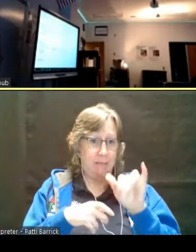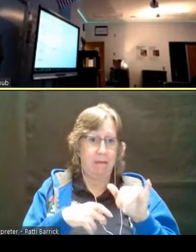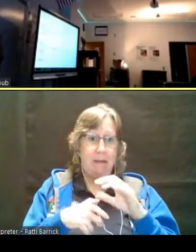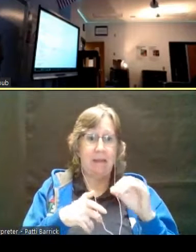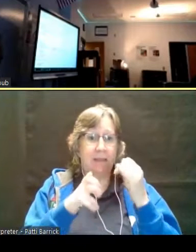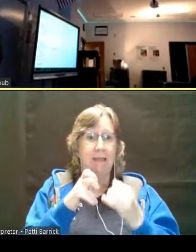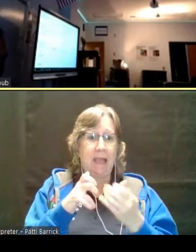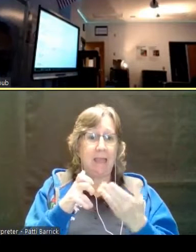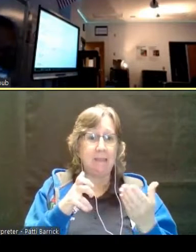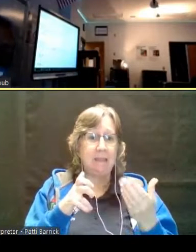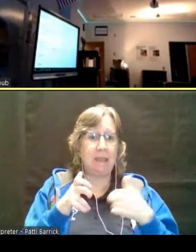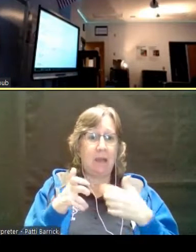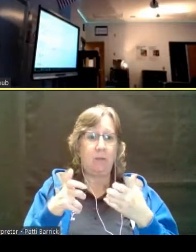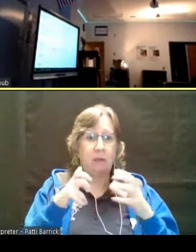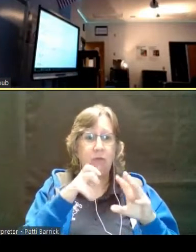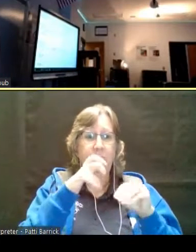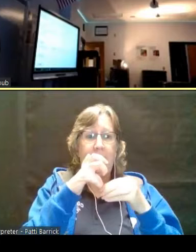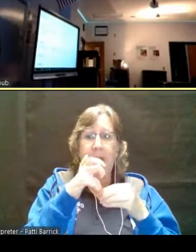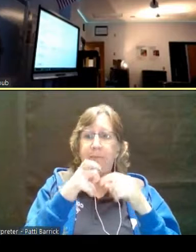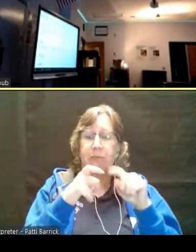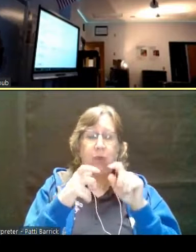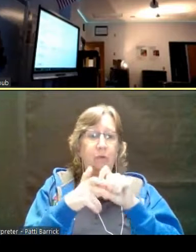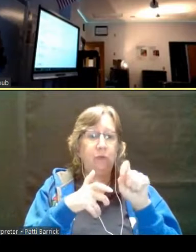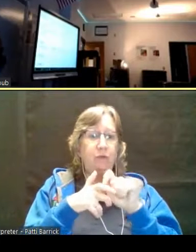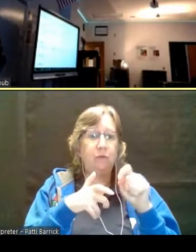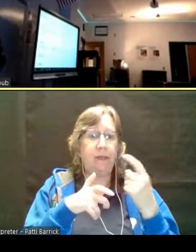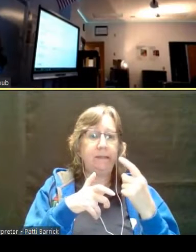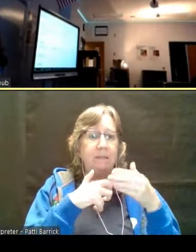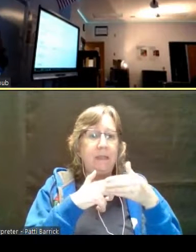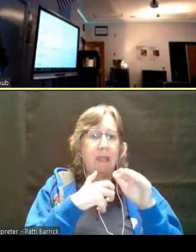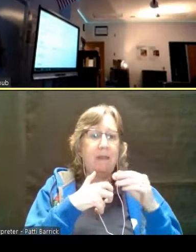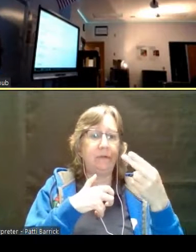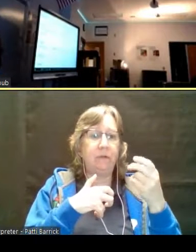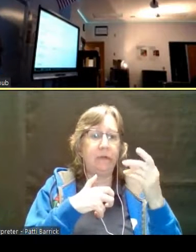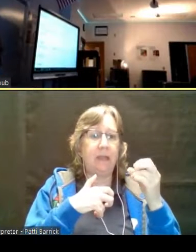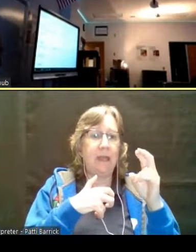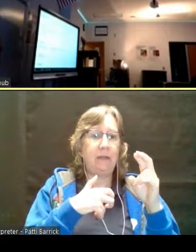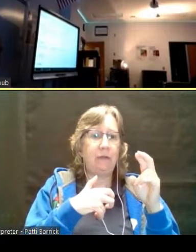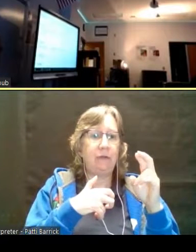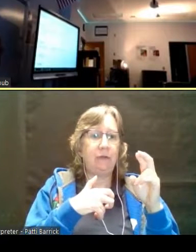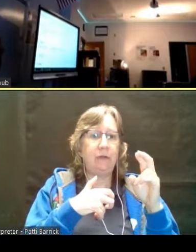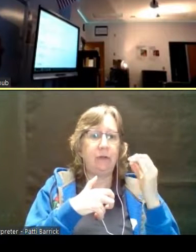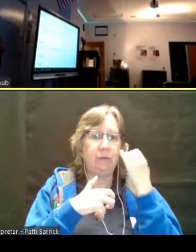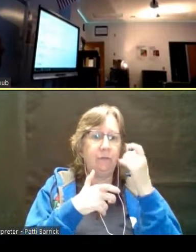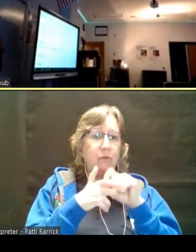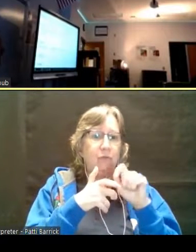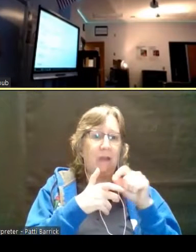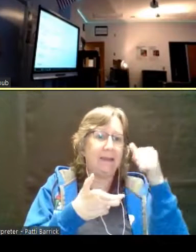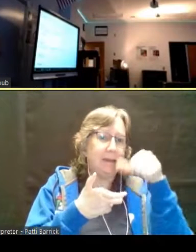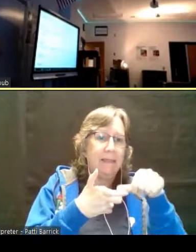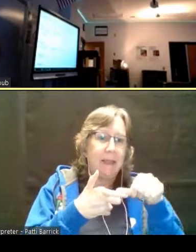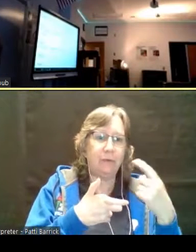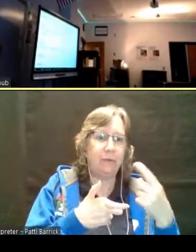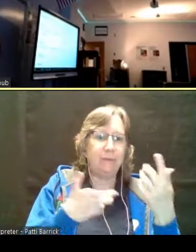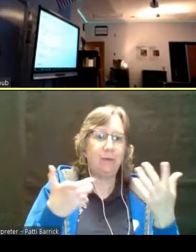is, when you're writing stuff after a header, what do you write next? If you're writing a letter or